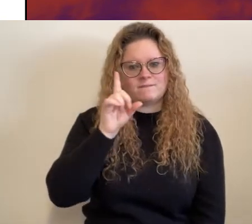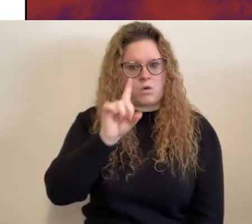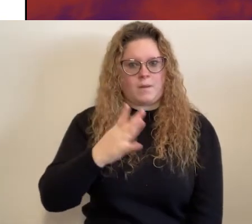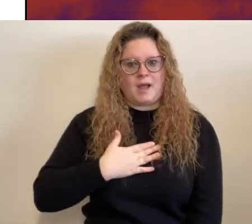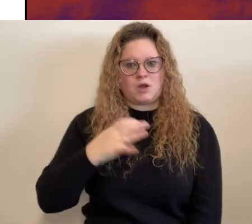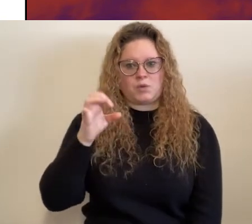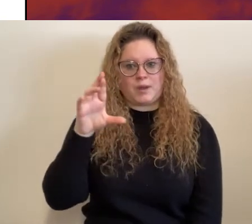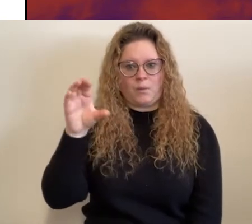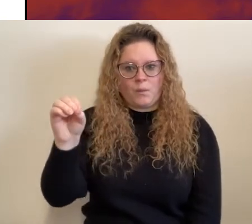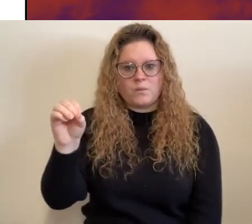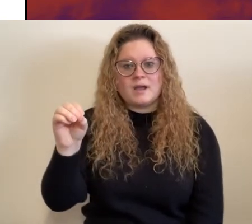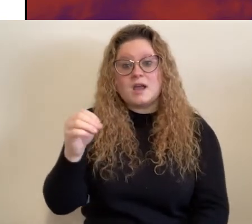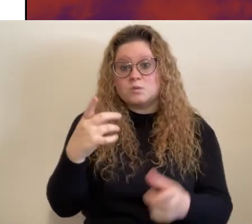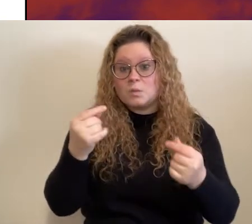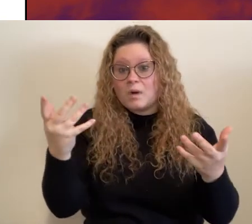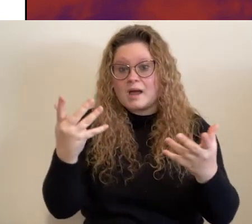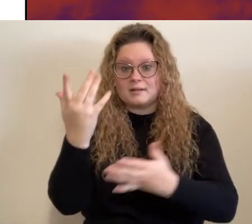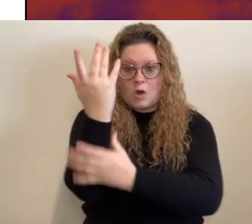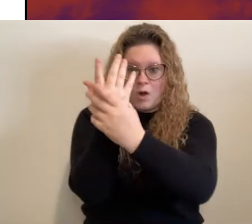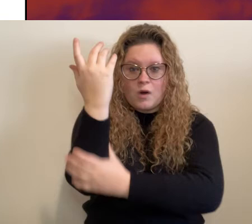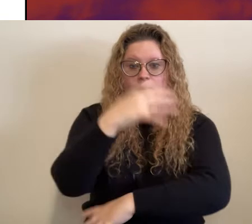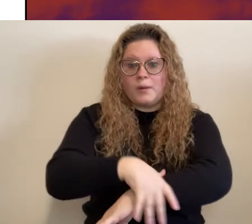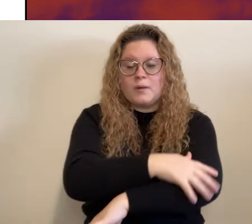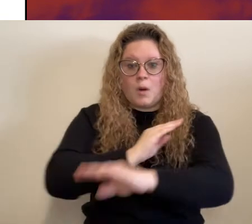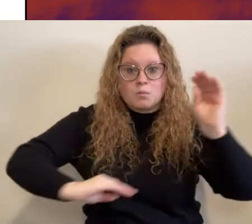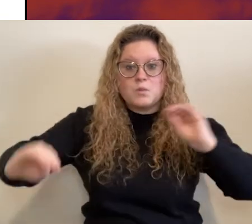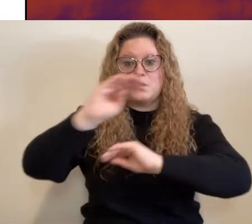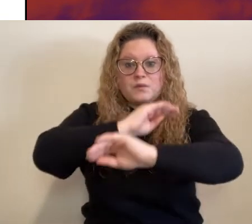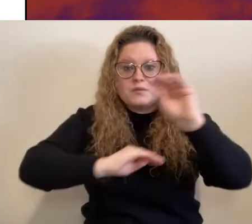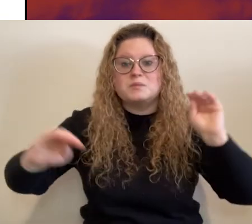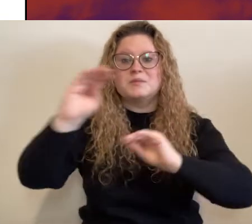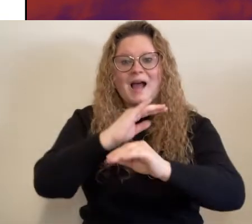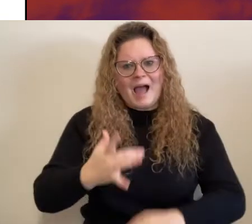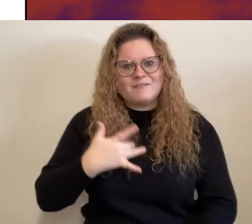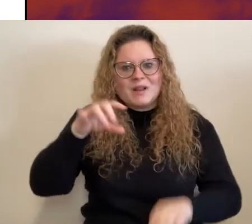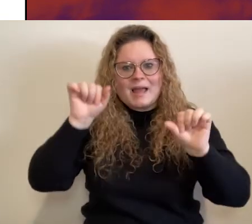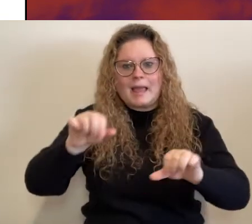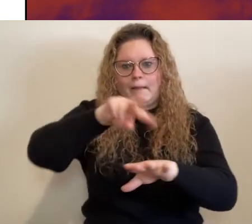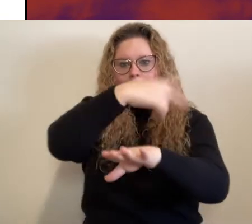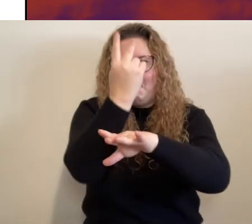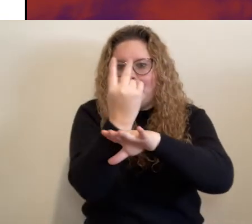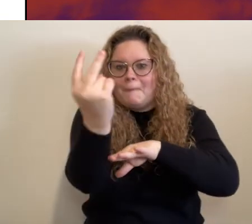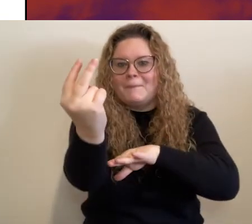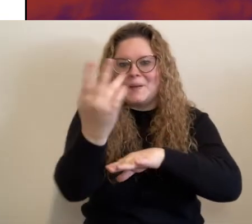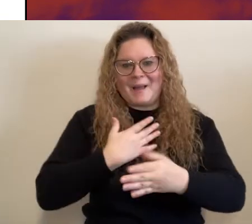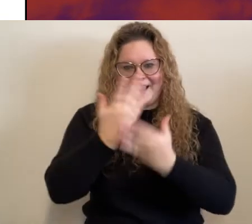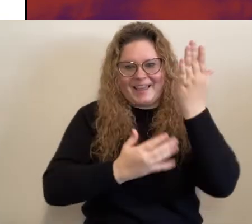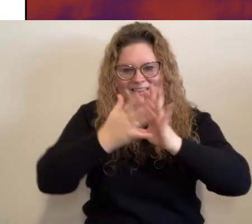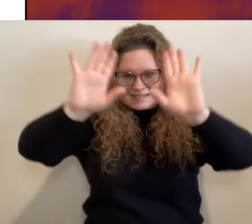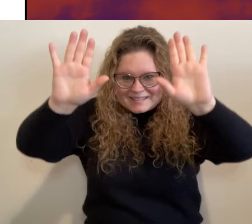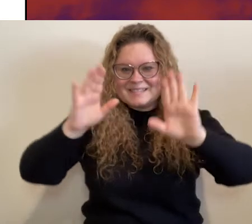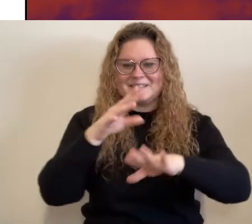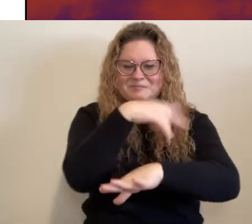lot of arm movements and the amount of, like, I literally feel like I'm like walk on my hands now with all the, all the things that we've been